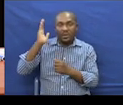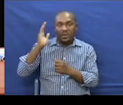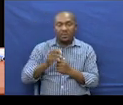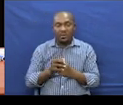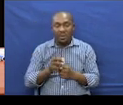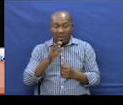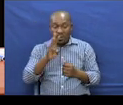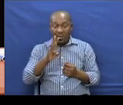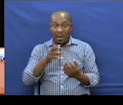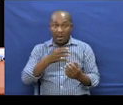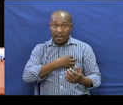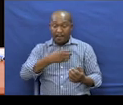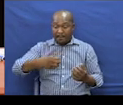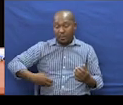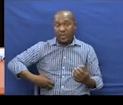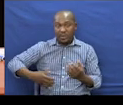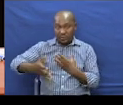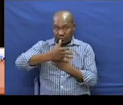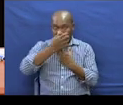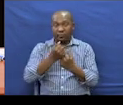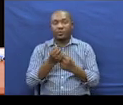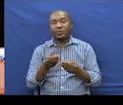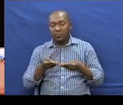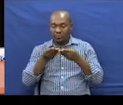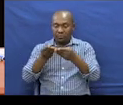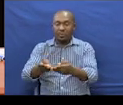Another indicator of democracy